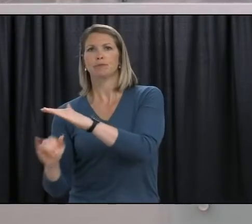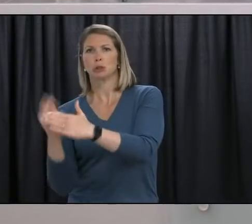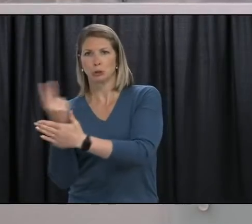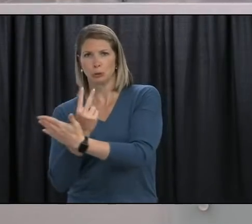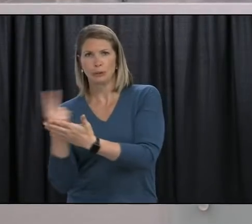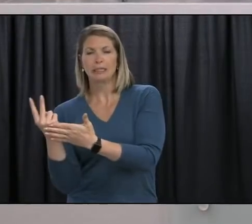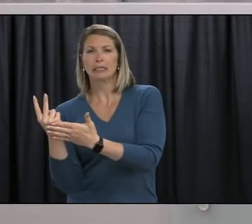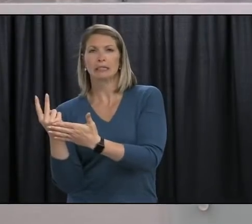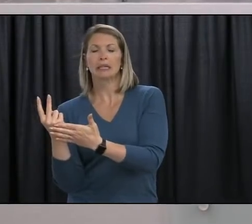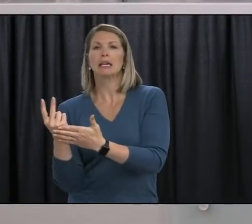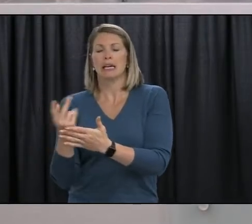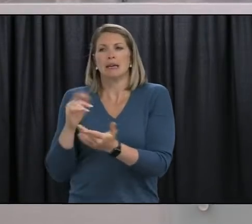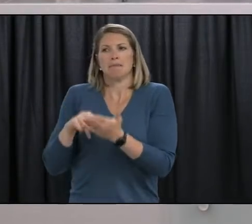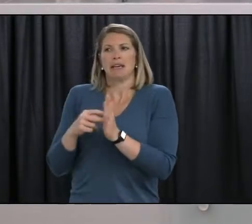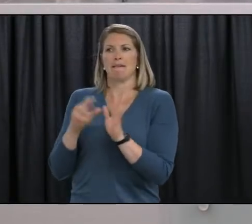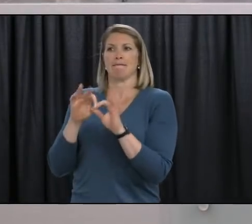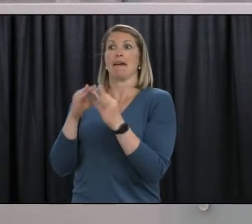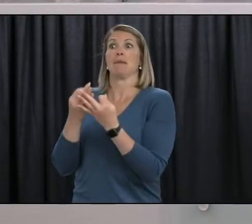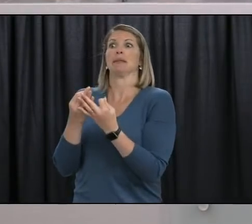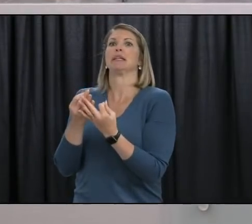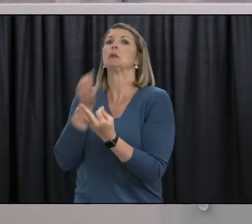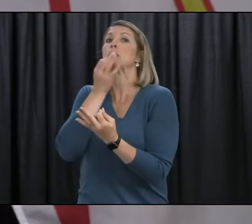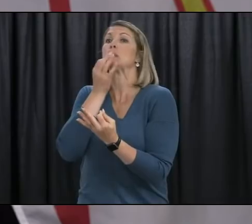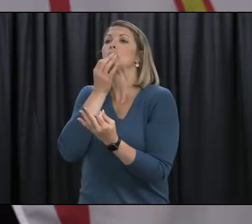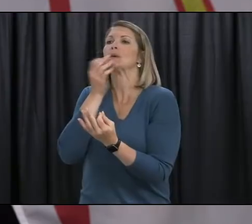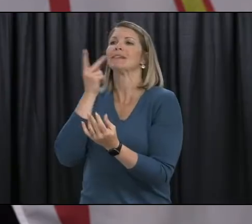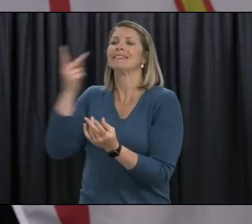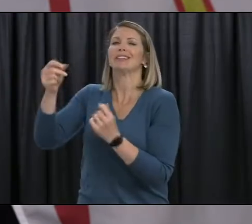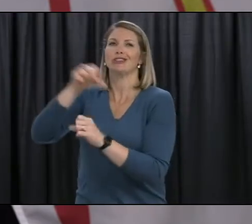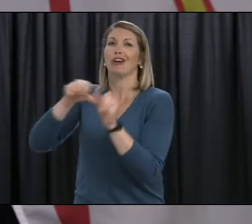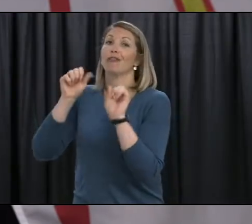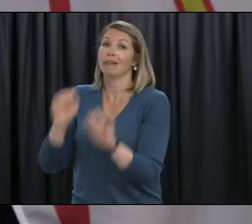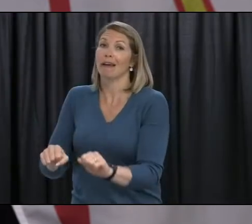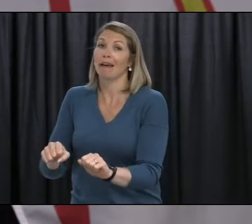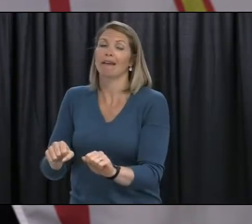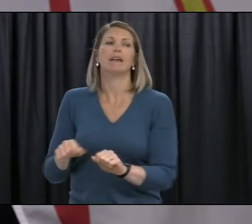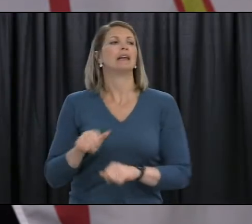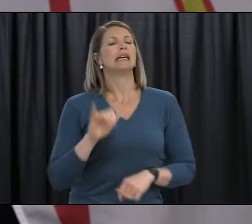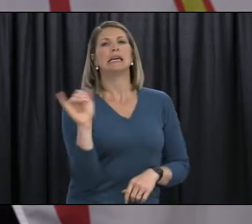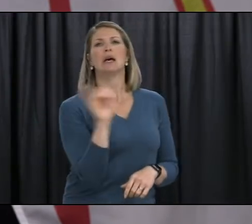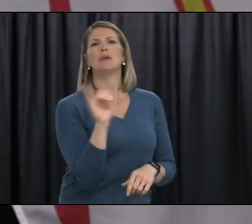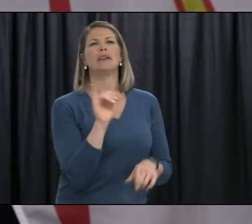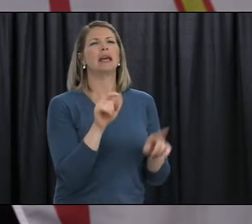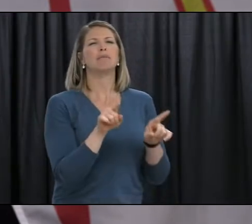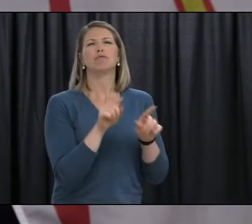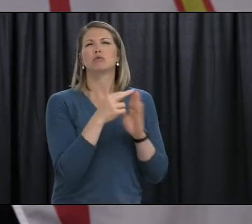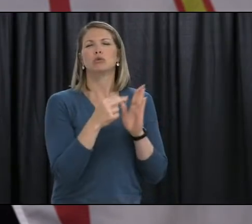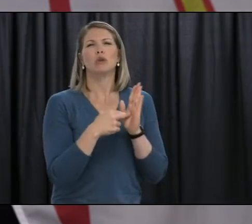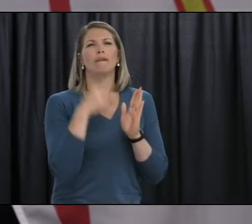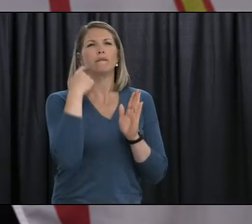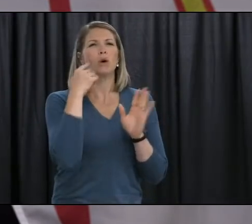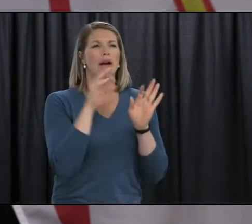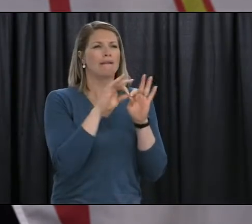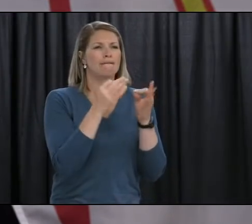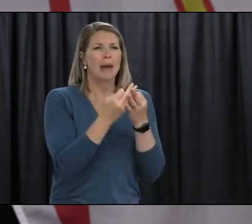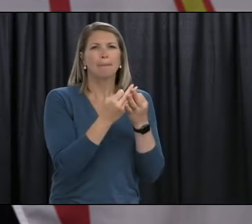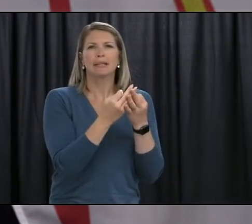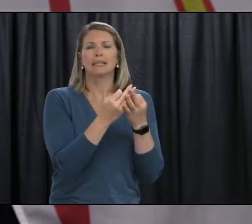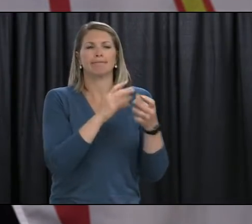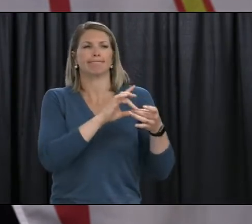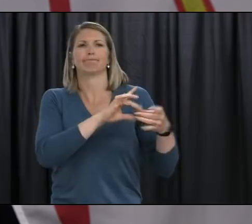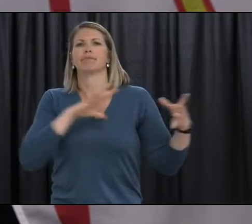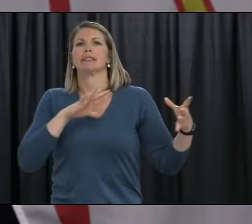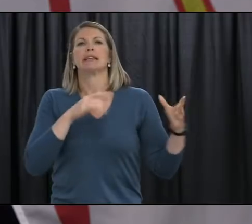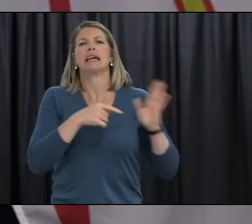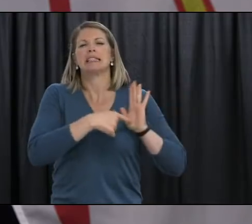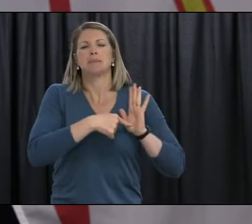family reunification in those exemptions. So anyone who is visiting a child, or if a parent was coming in or a child had to come